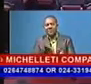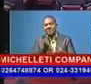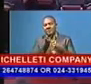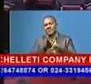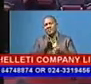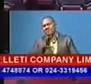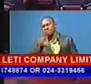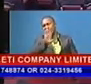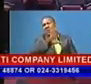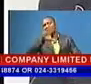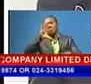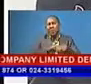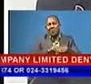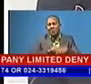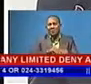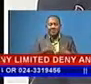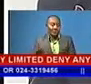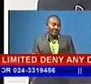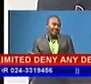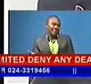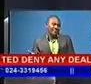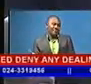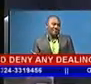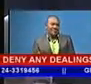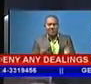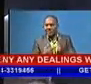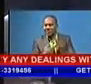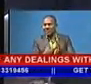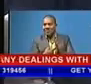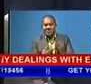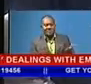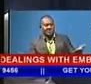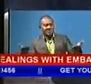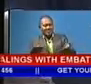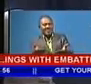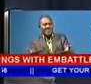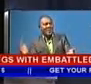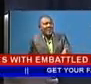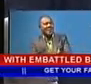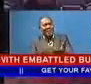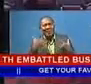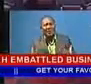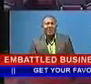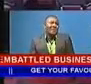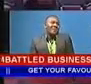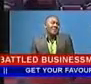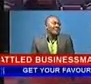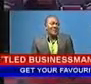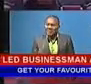your exhibits at the time. So this attempt to reintroduce it at this stage, you know,